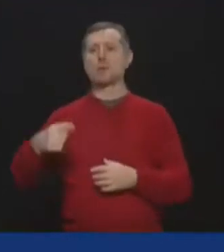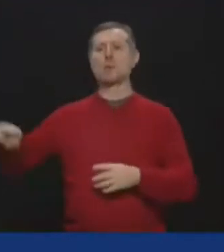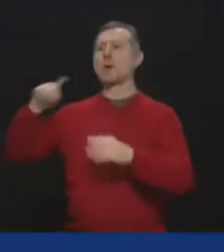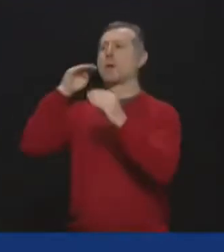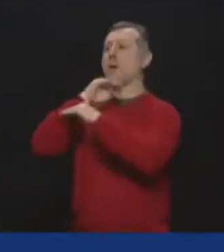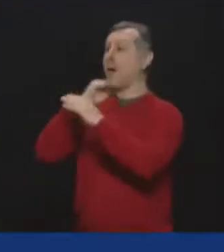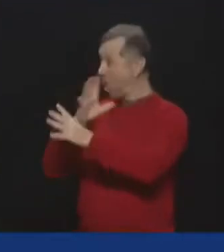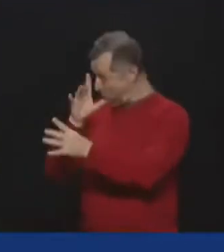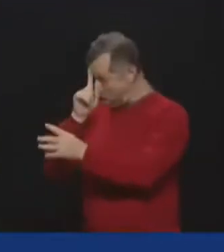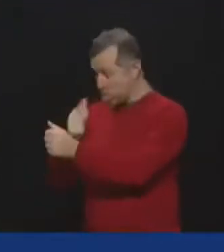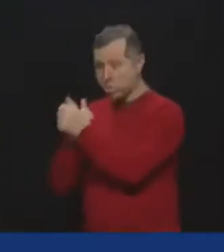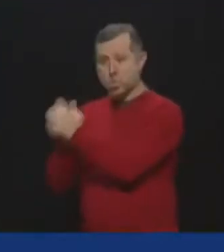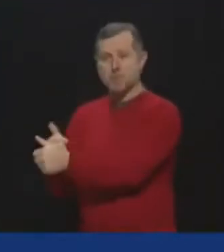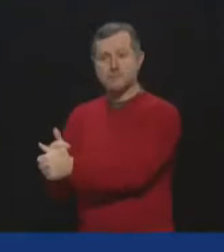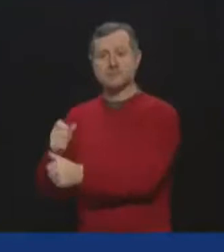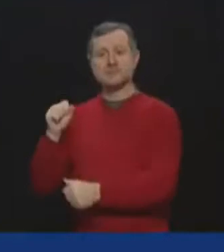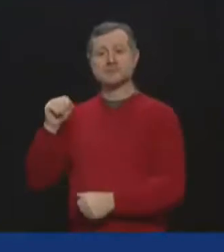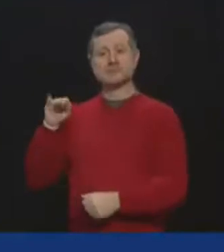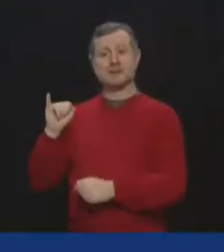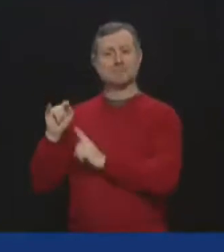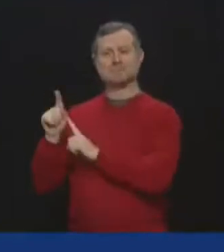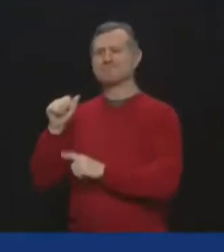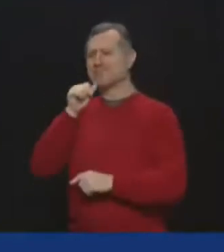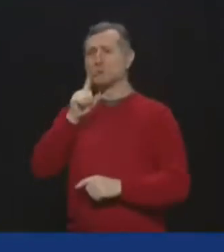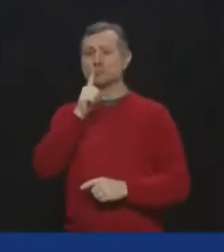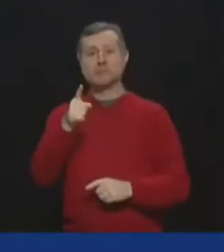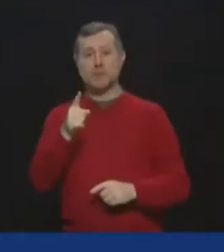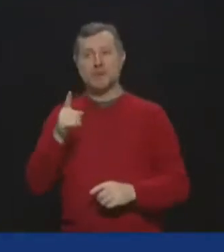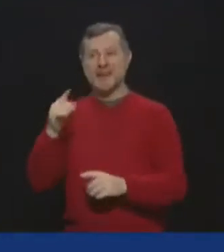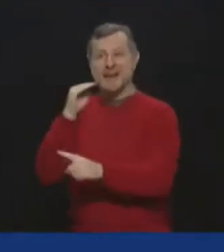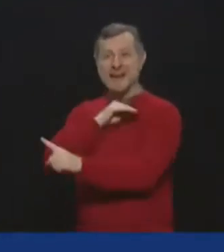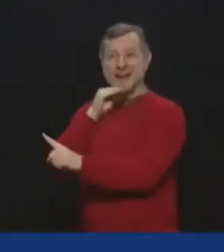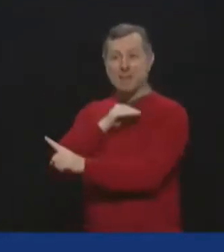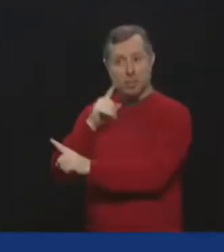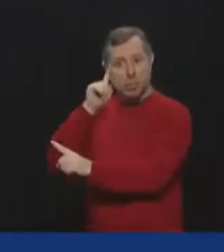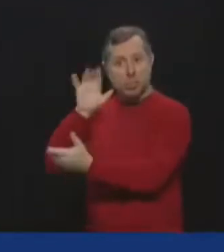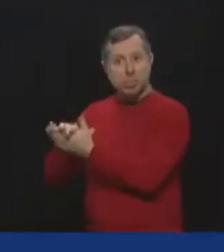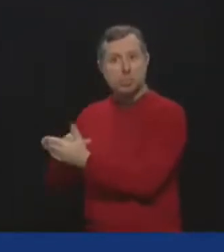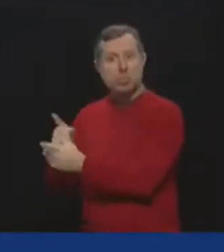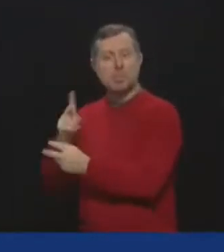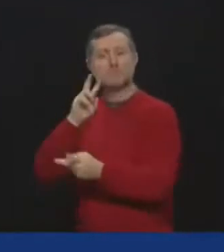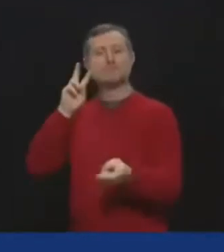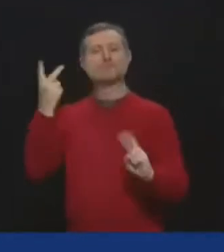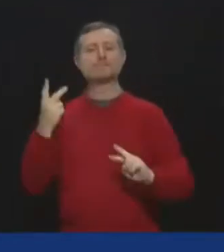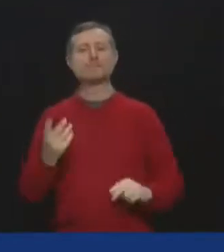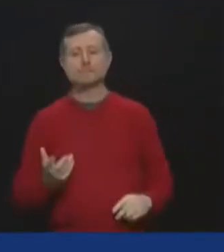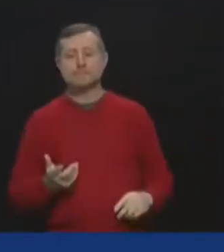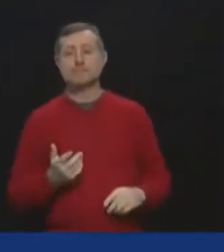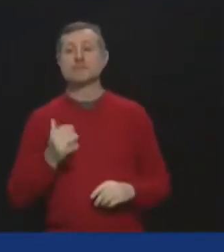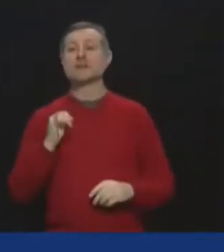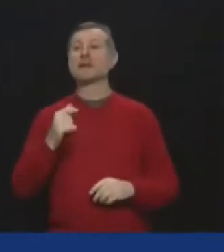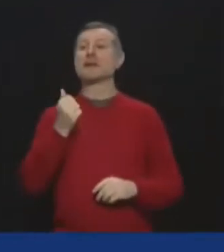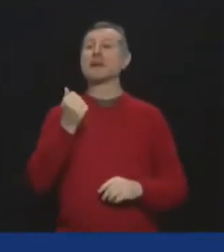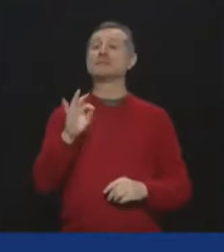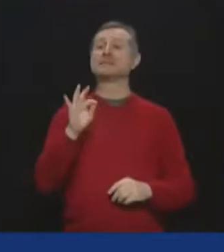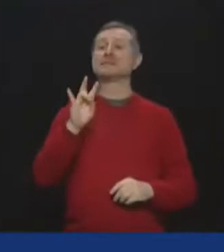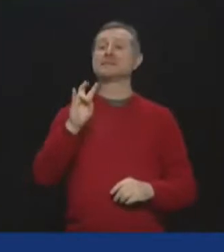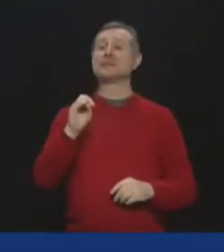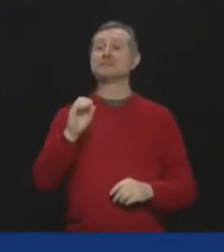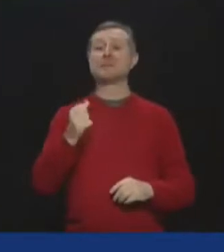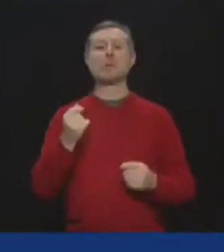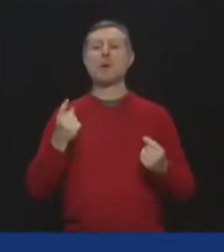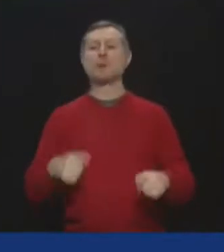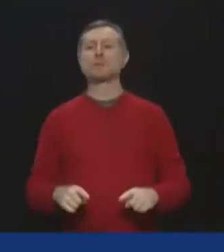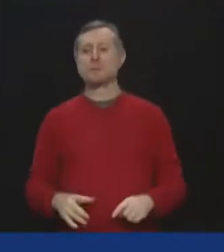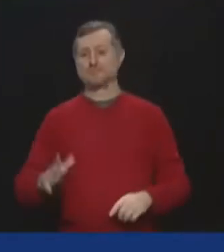they thought was an honest, truthful source, and that was not the case. And we've been here before. In 1970,